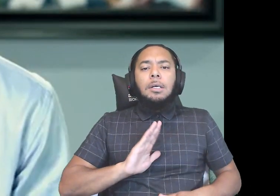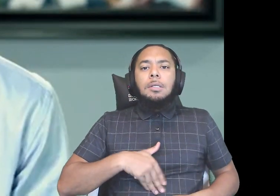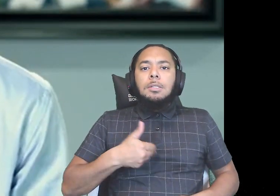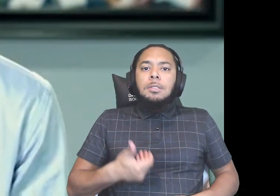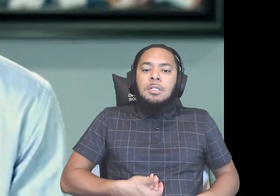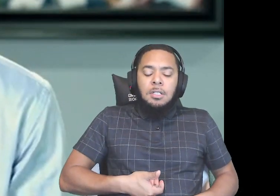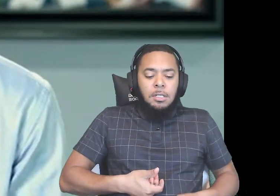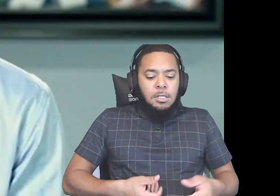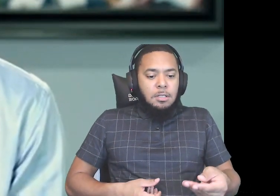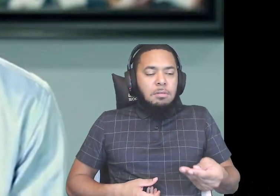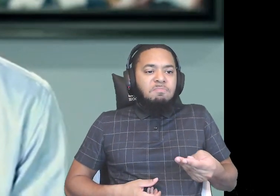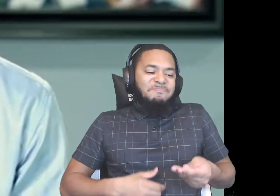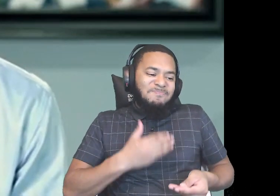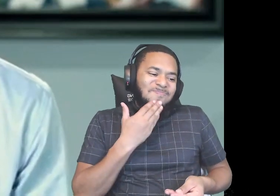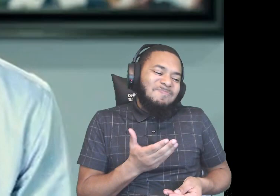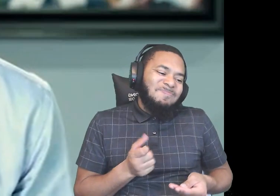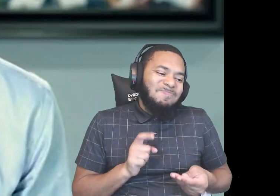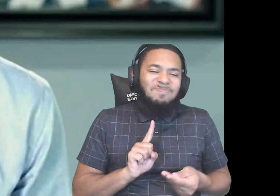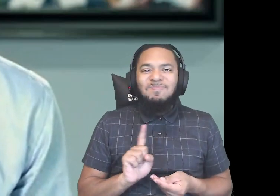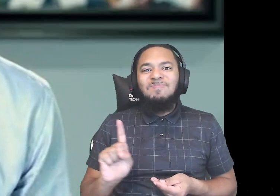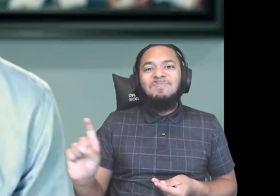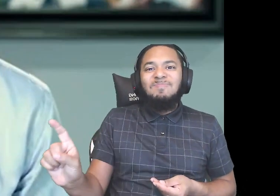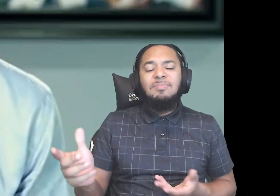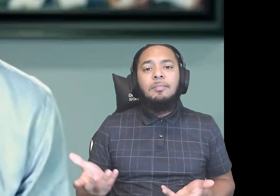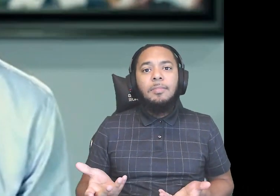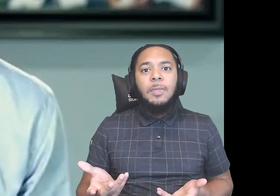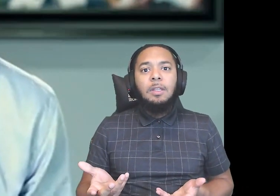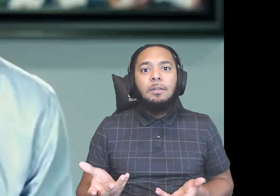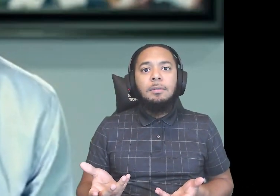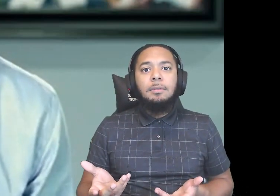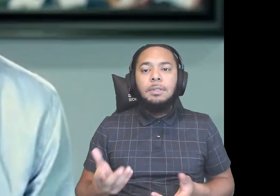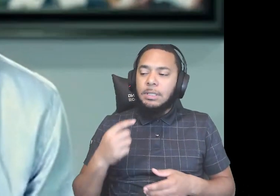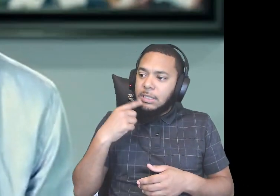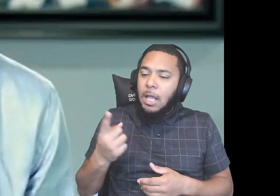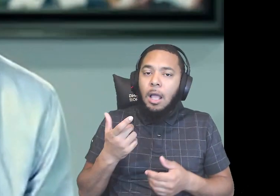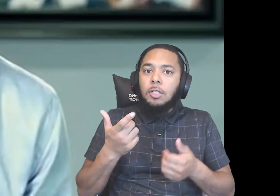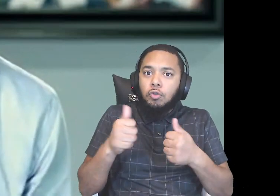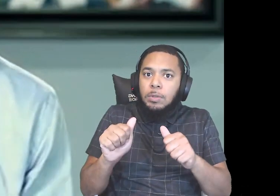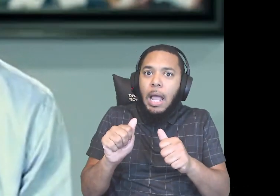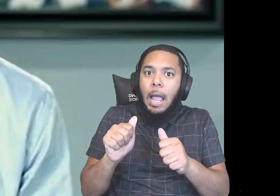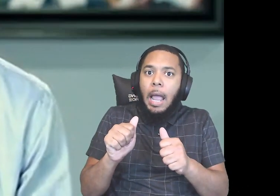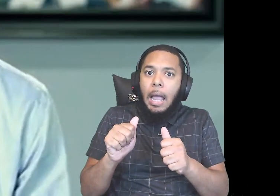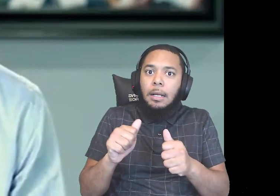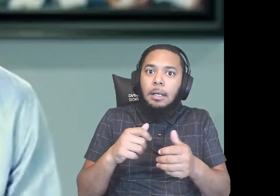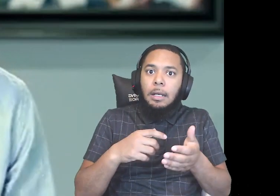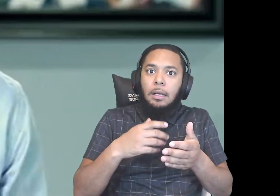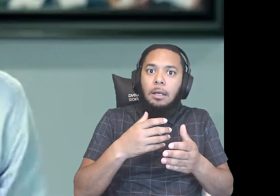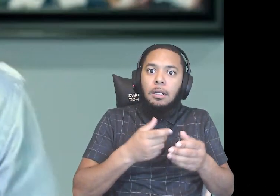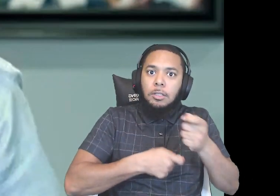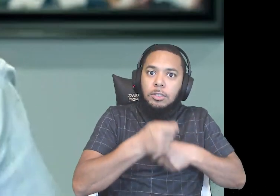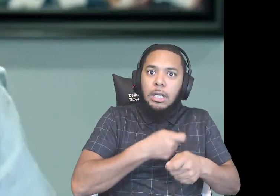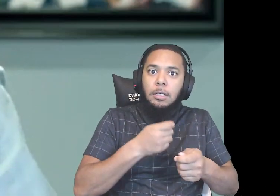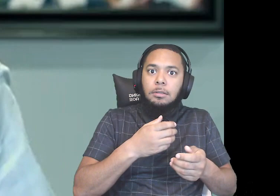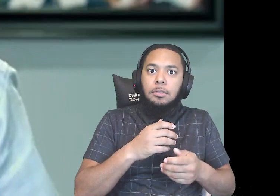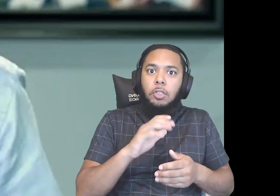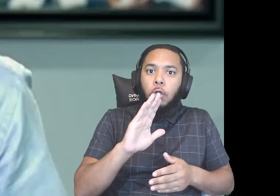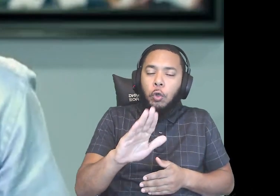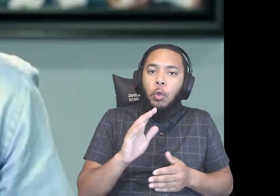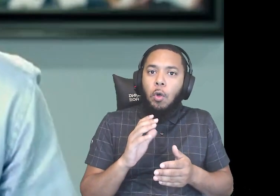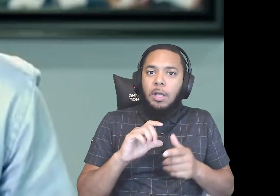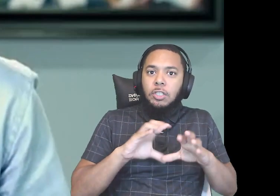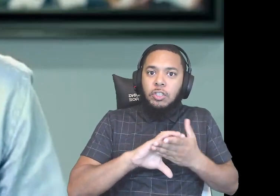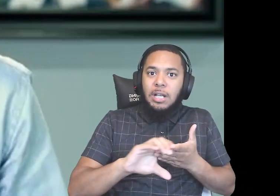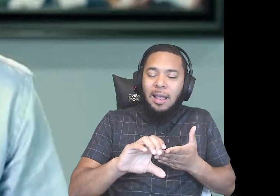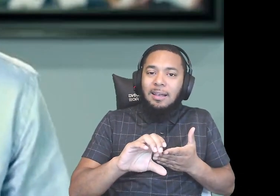cash this and there wasn't any money there. So this all goes to show you that you have to be really careful when reconciling your bank